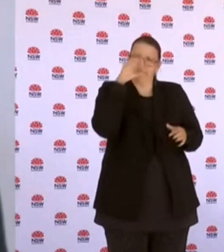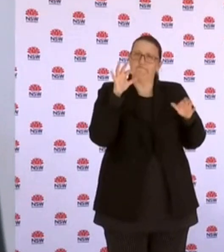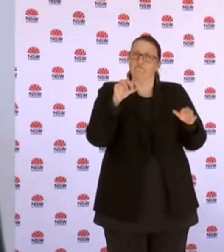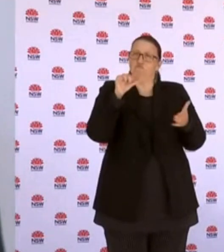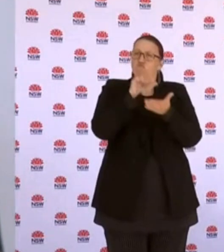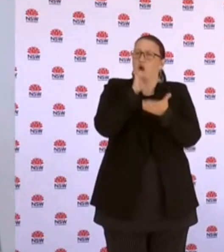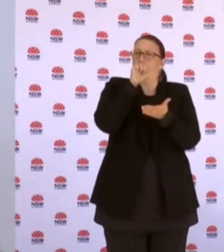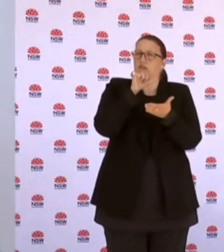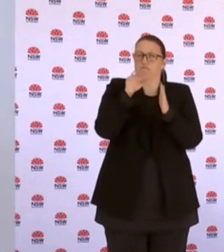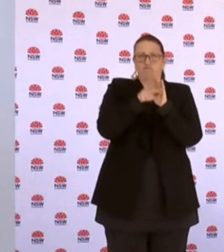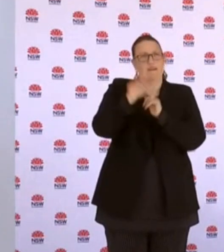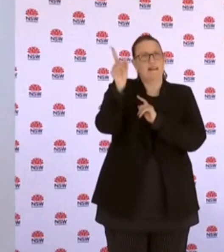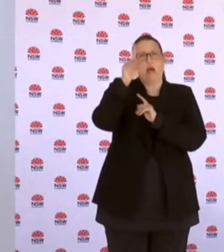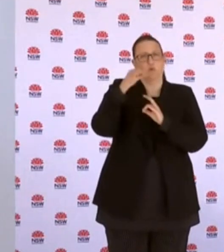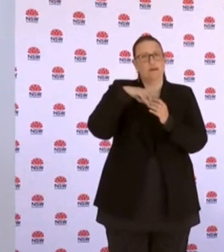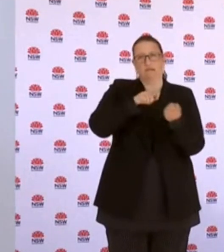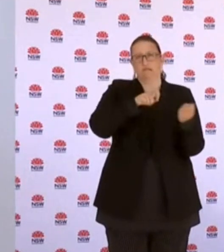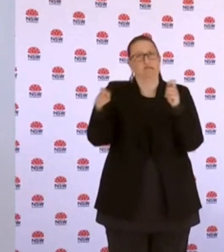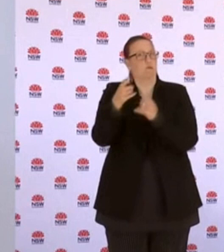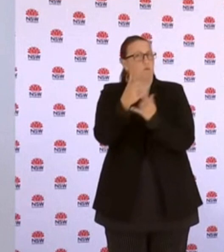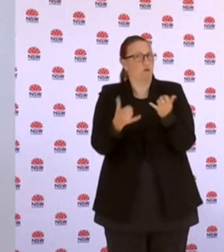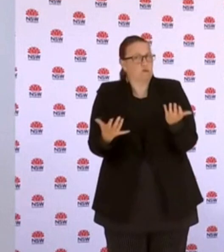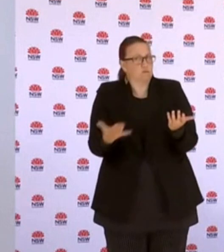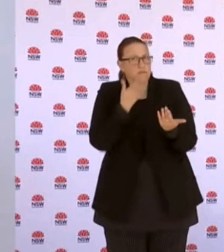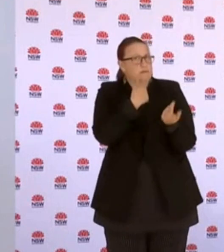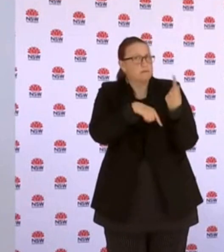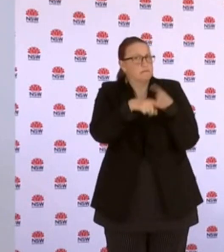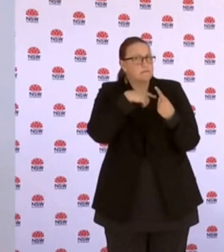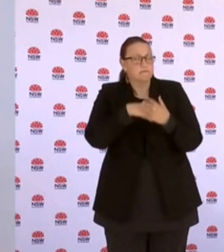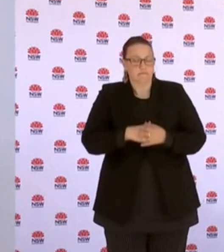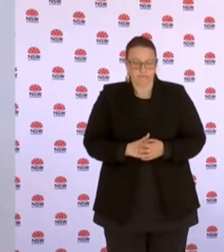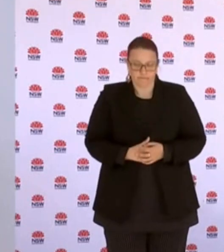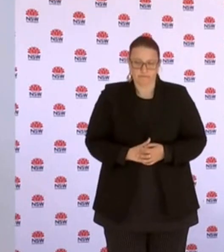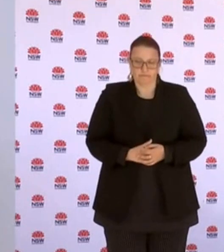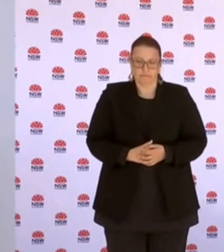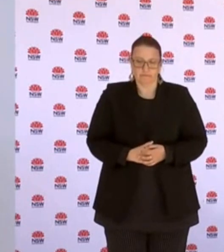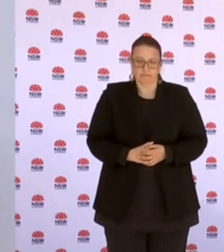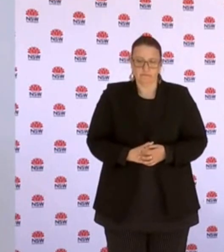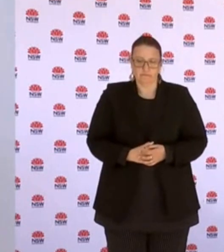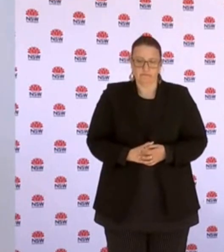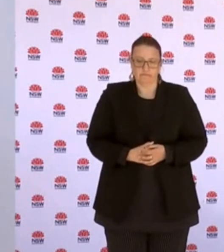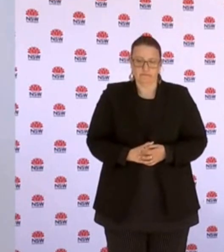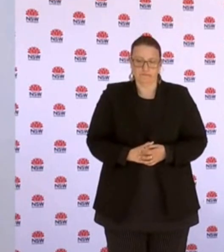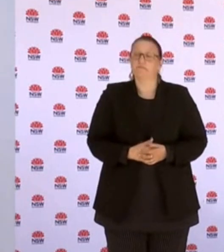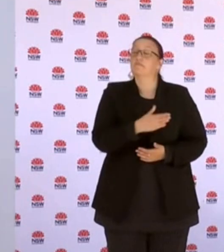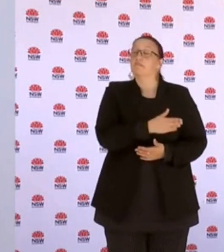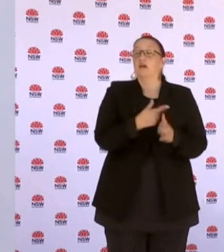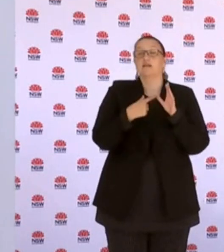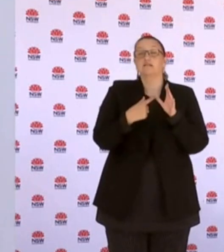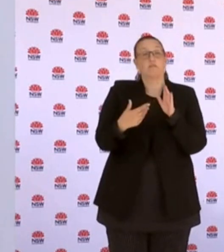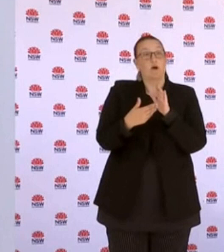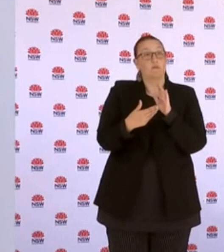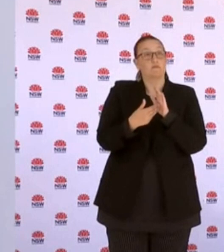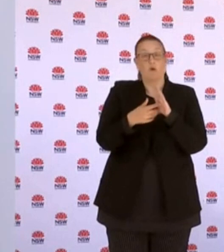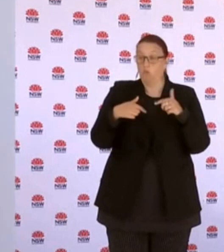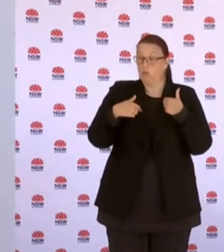mobility and interactions, and we're looking, one of the great strengths is working in a whole of government way to look